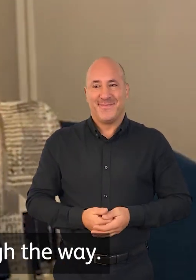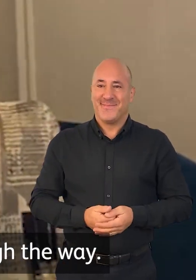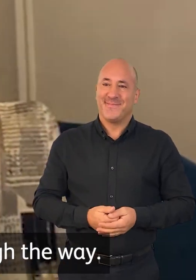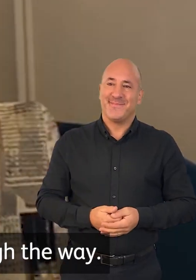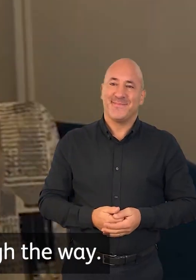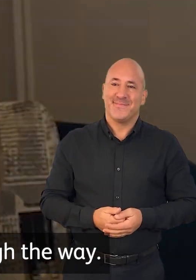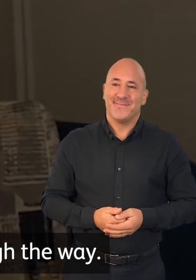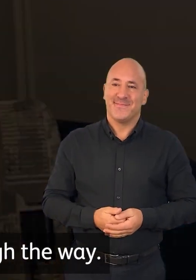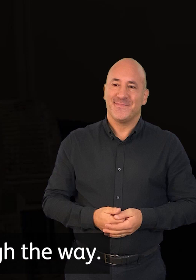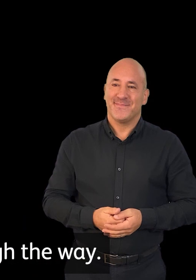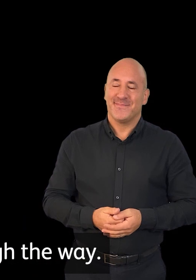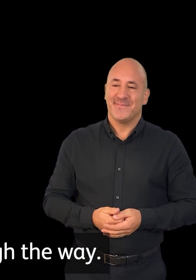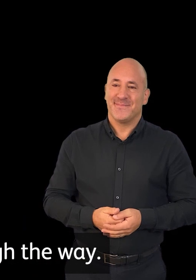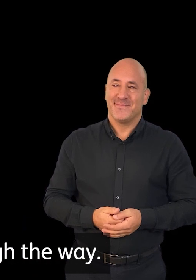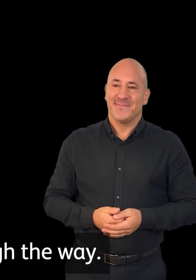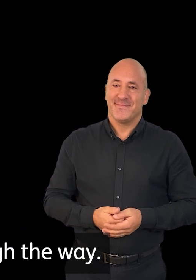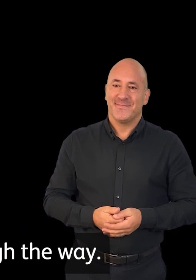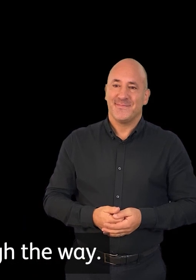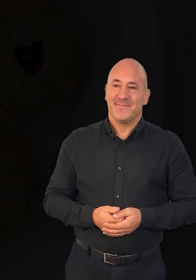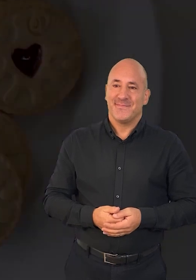way.